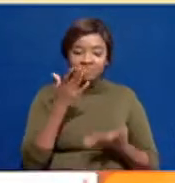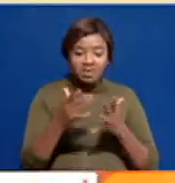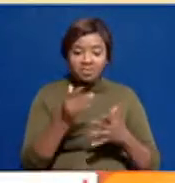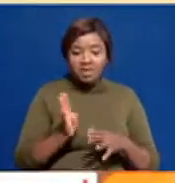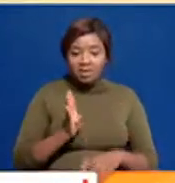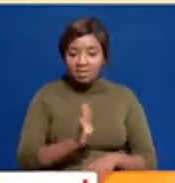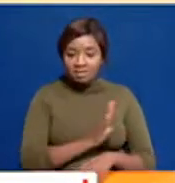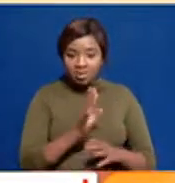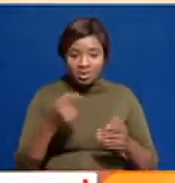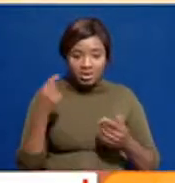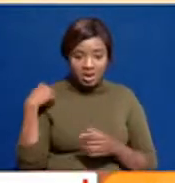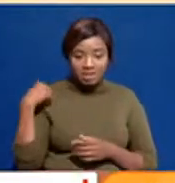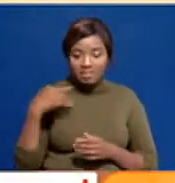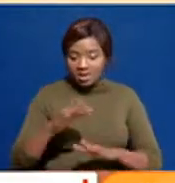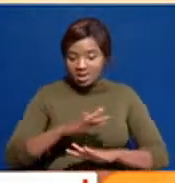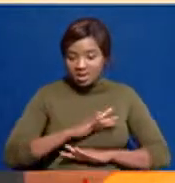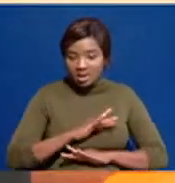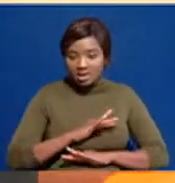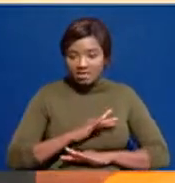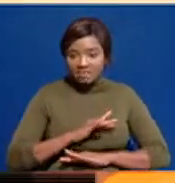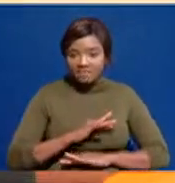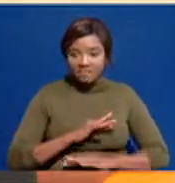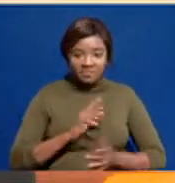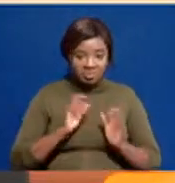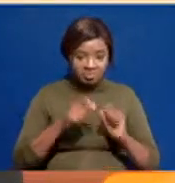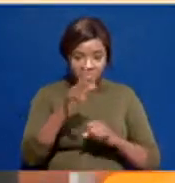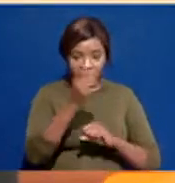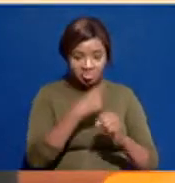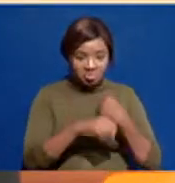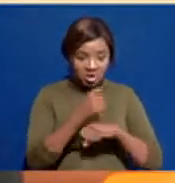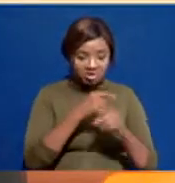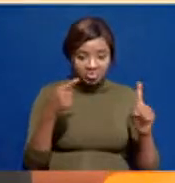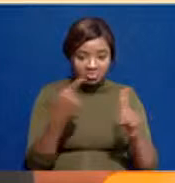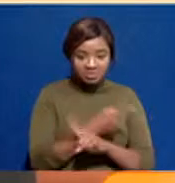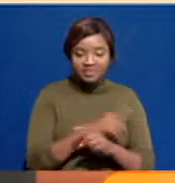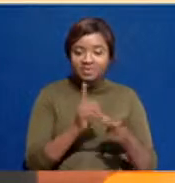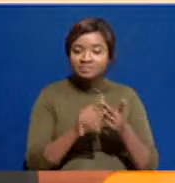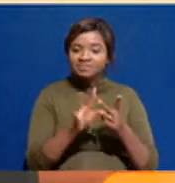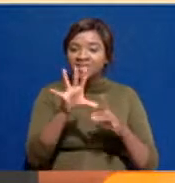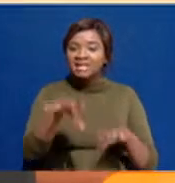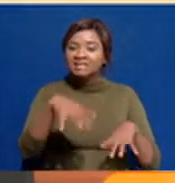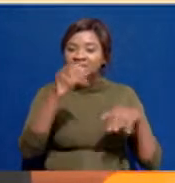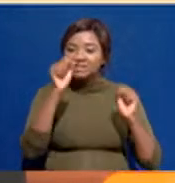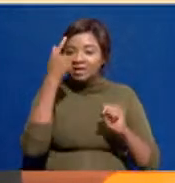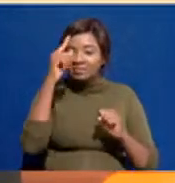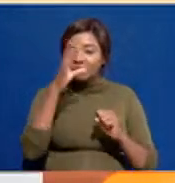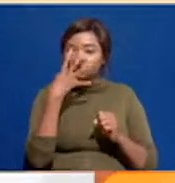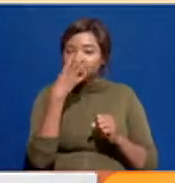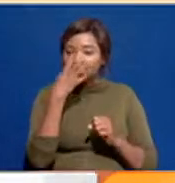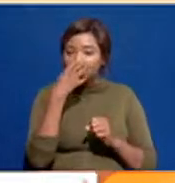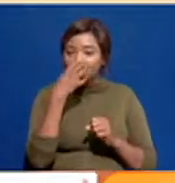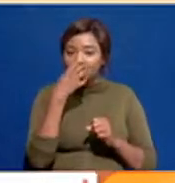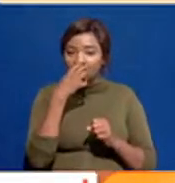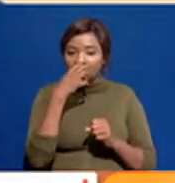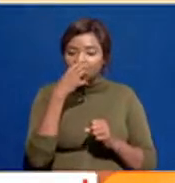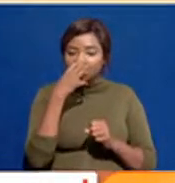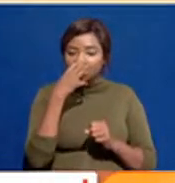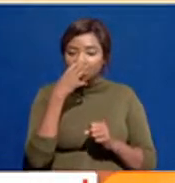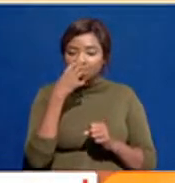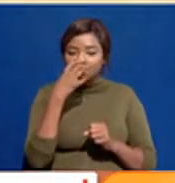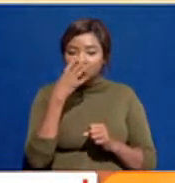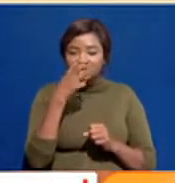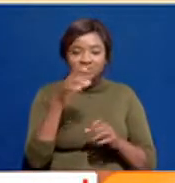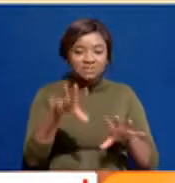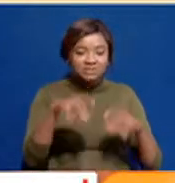So are we dealing with the chair of Telkom? Do we know for sure whether the person appearing before us is appearing as Edin